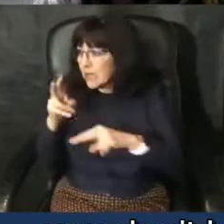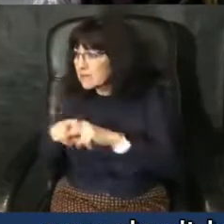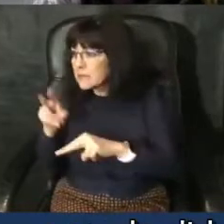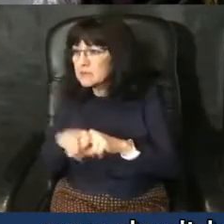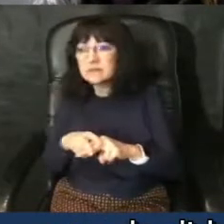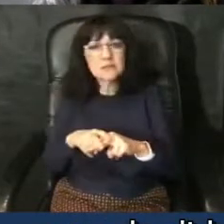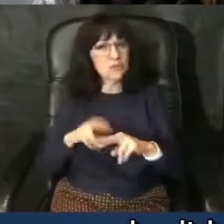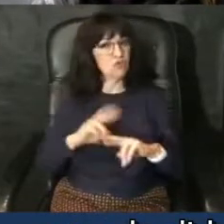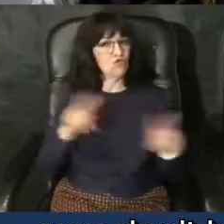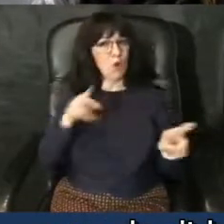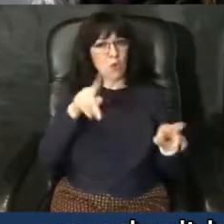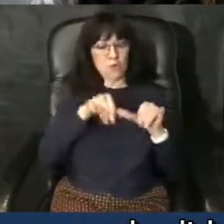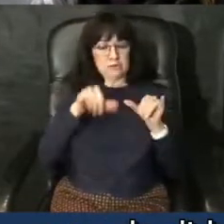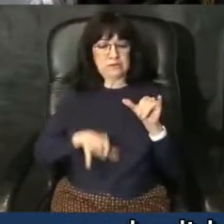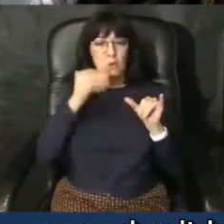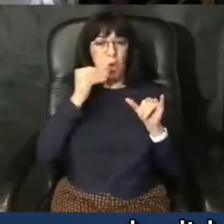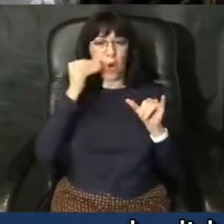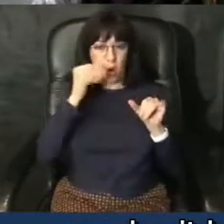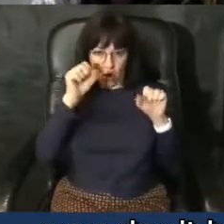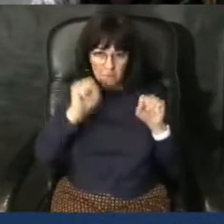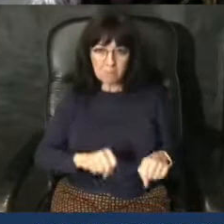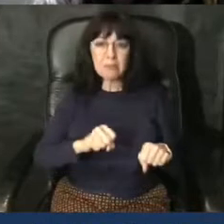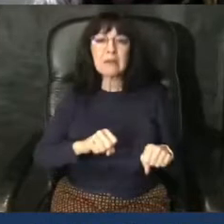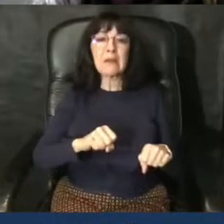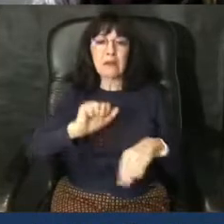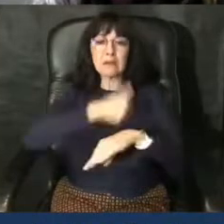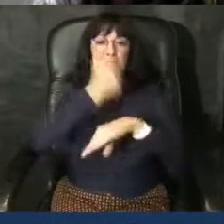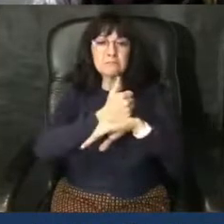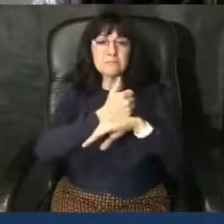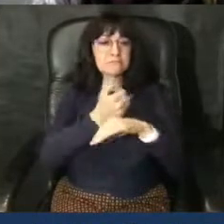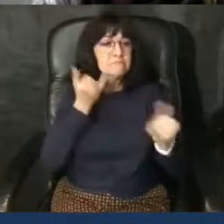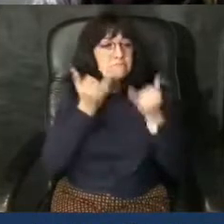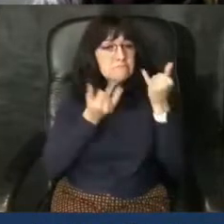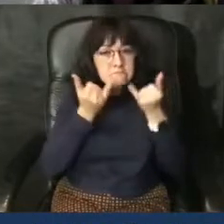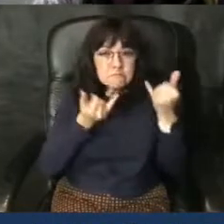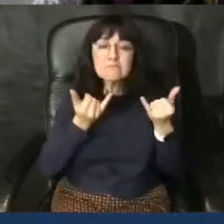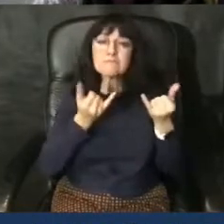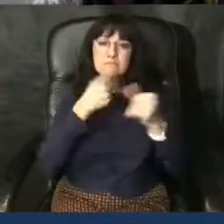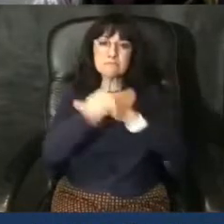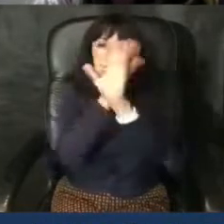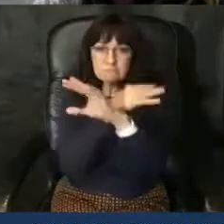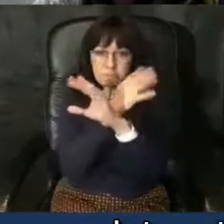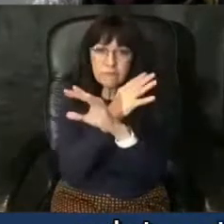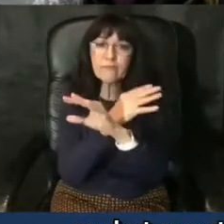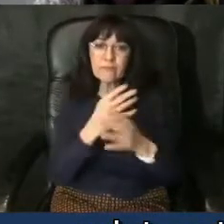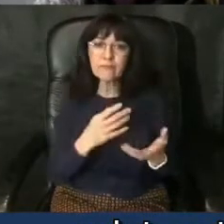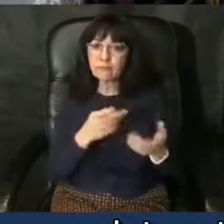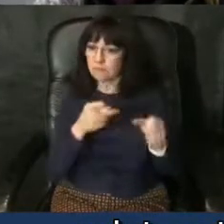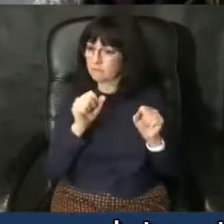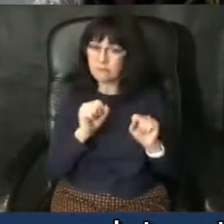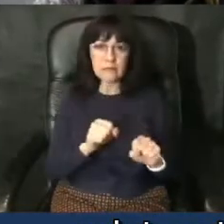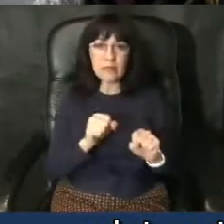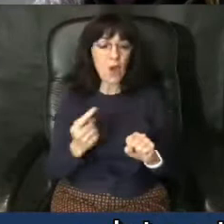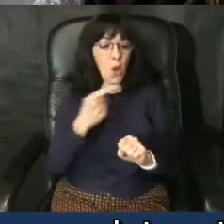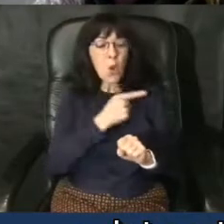have to schedule and make sure different things with your spouse or your loved one is in place. You can just go to a quiet part of your house